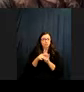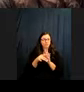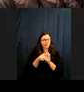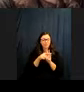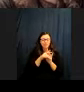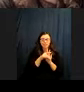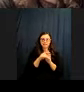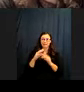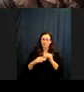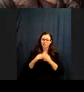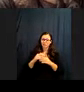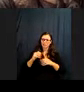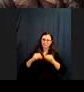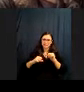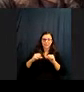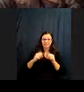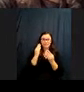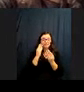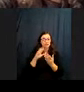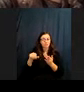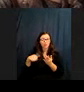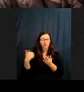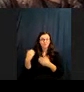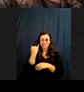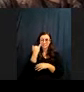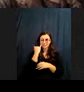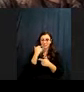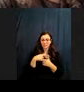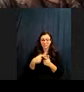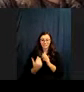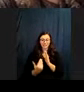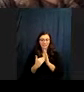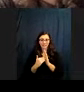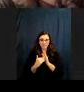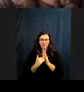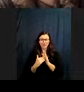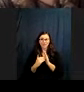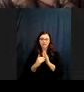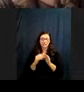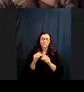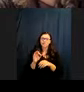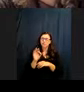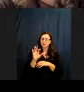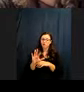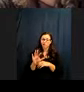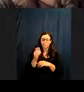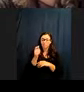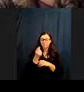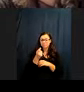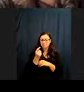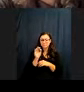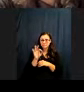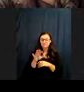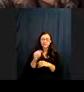suspense, tells what else, and if and then and again, subtle hints we rough in like